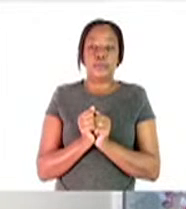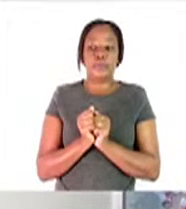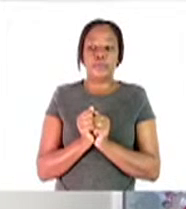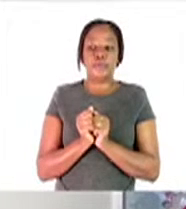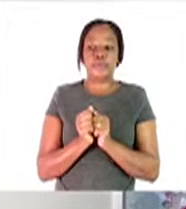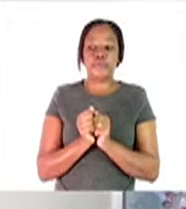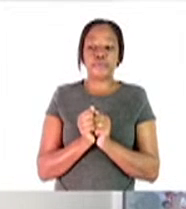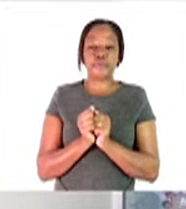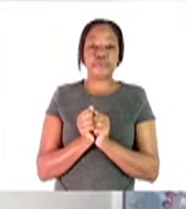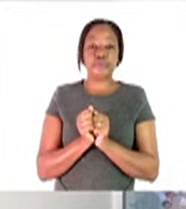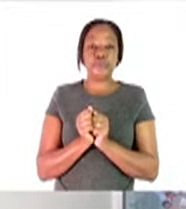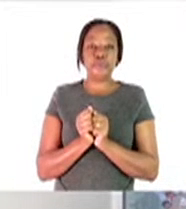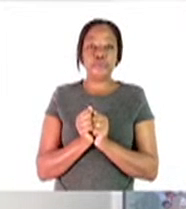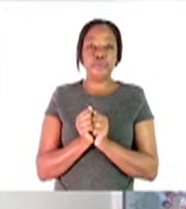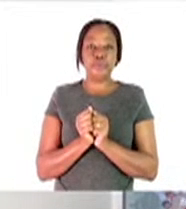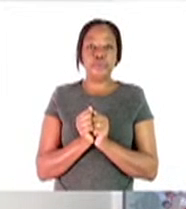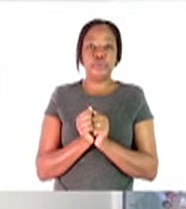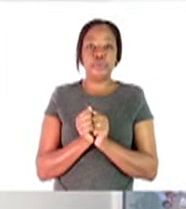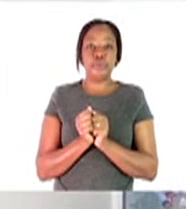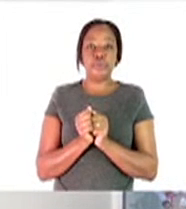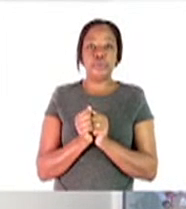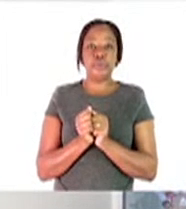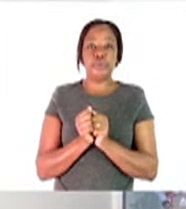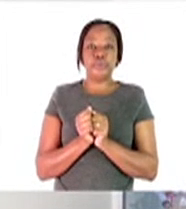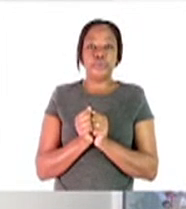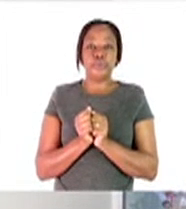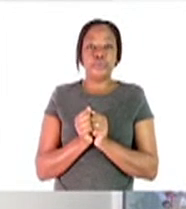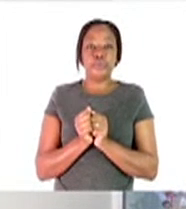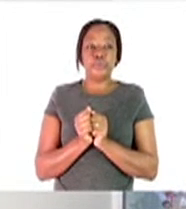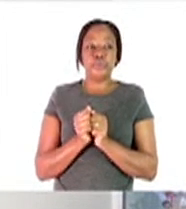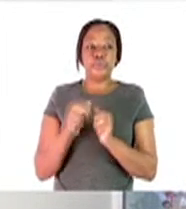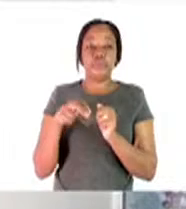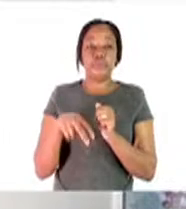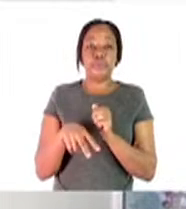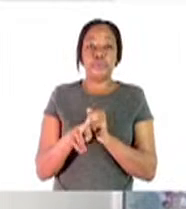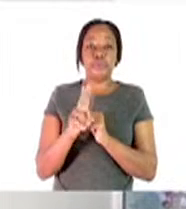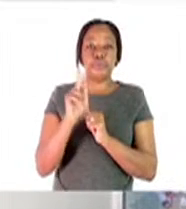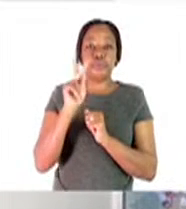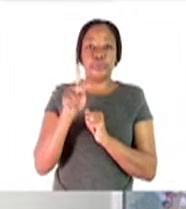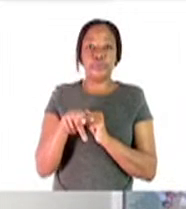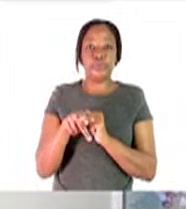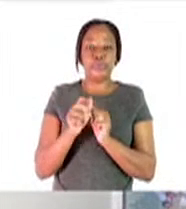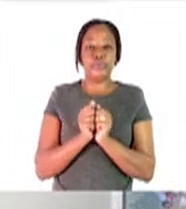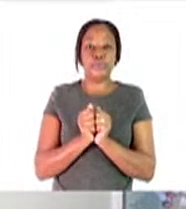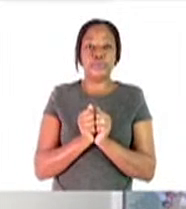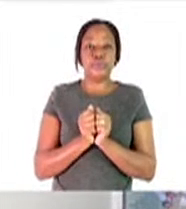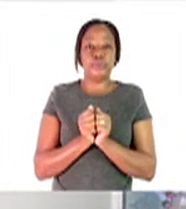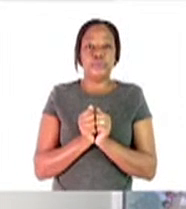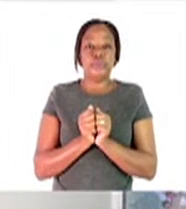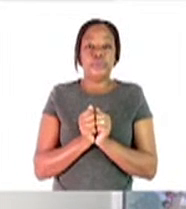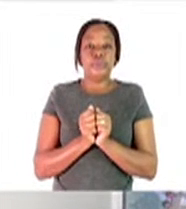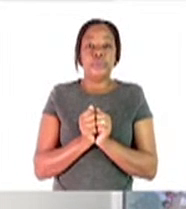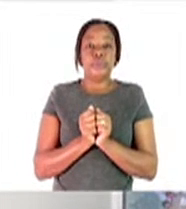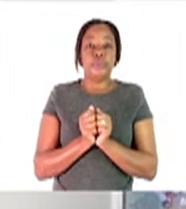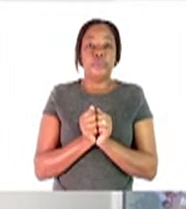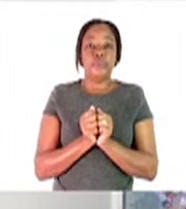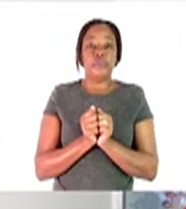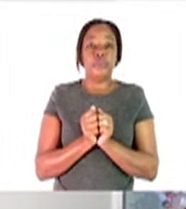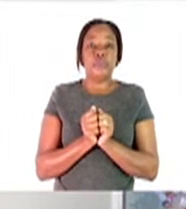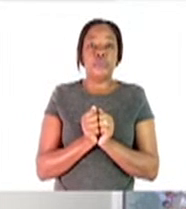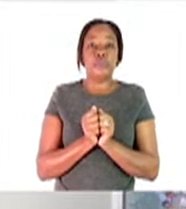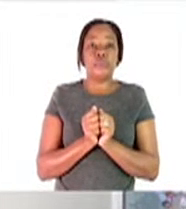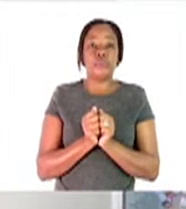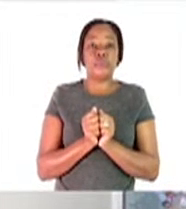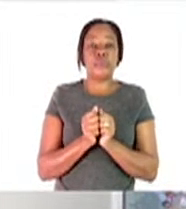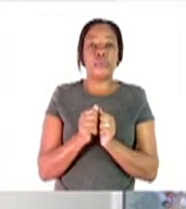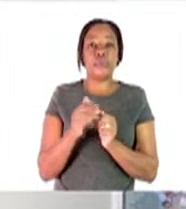of the alphabet. So there are many of them. You can go on until the end of that page. And what about the